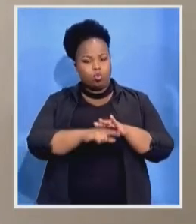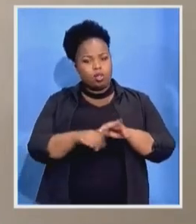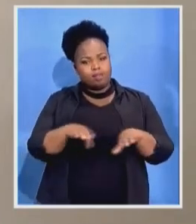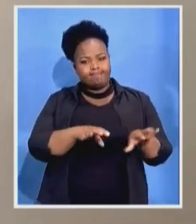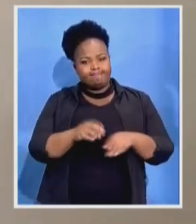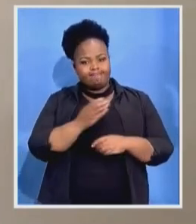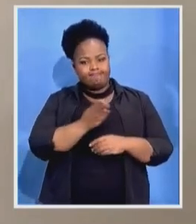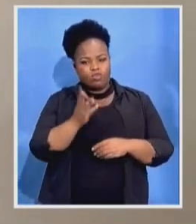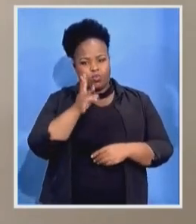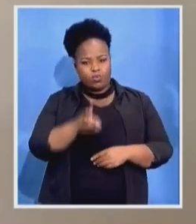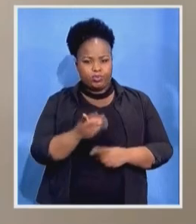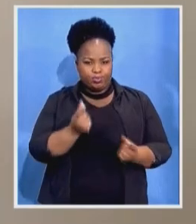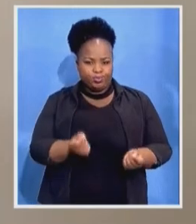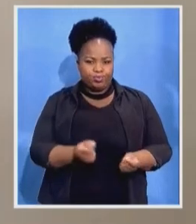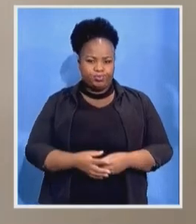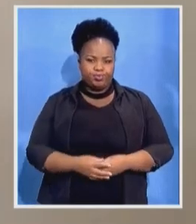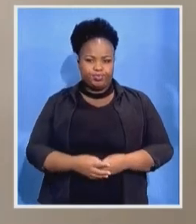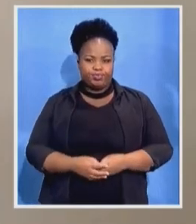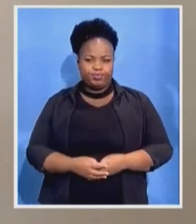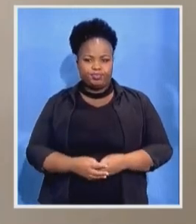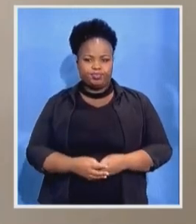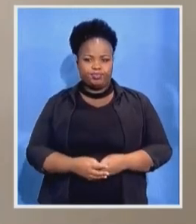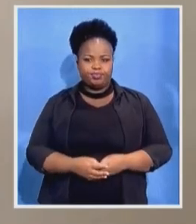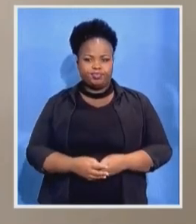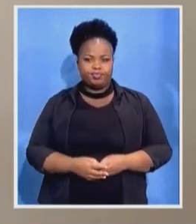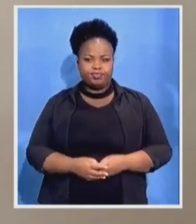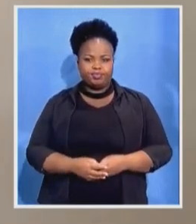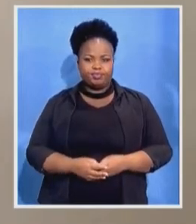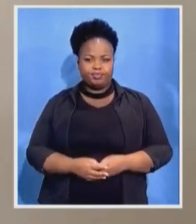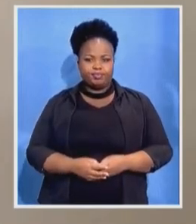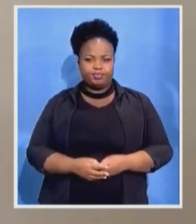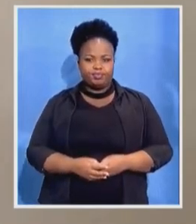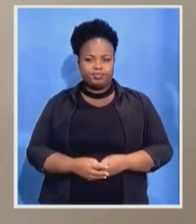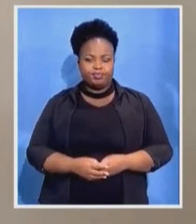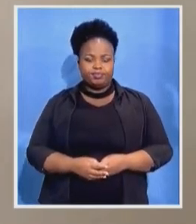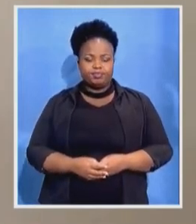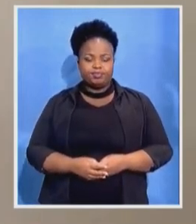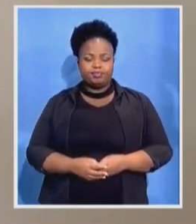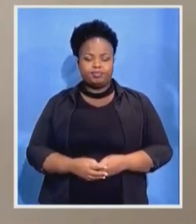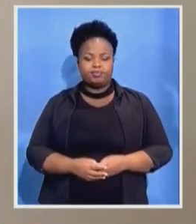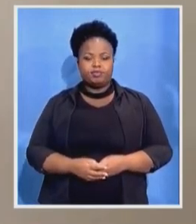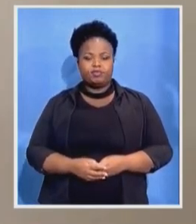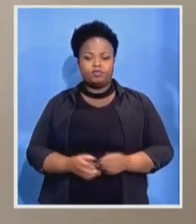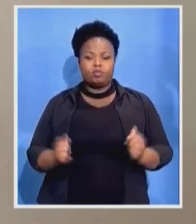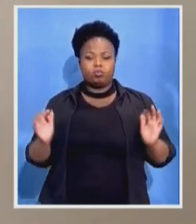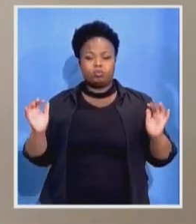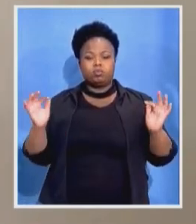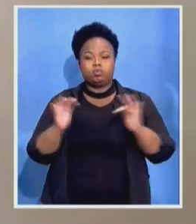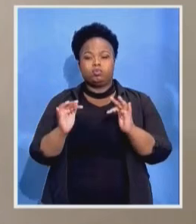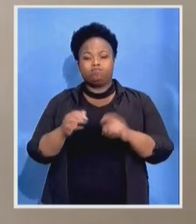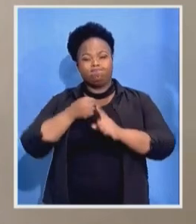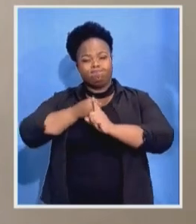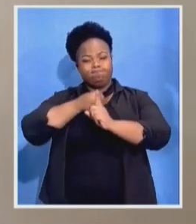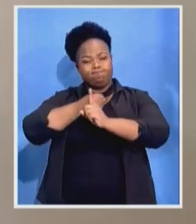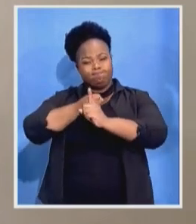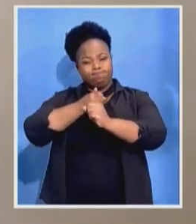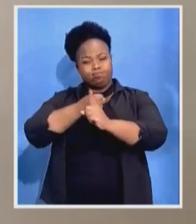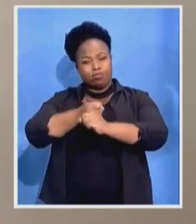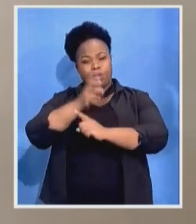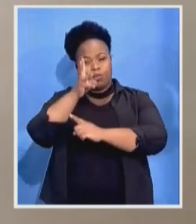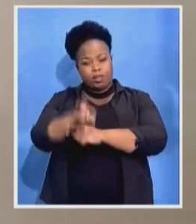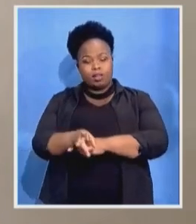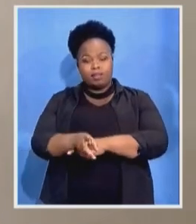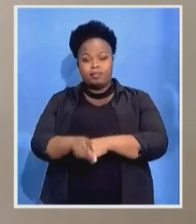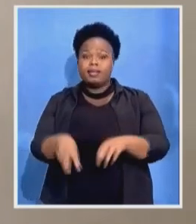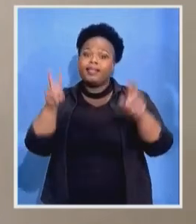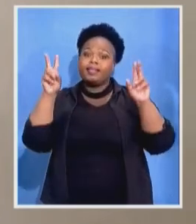In this year of mass activism, we'll be guided by our theme, Put People